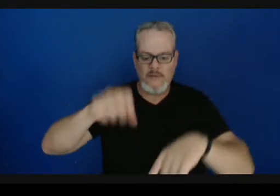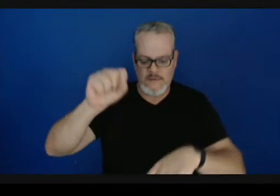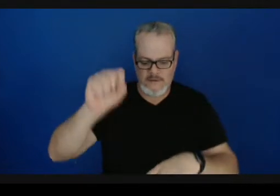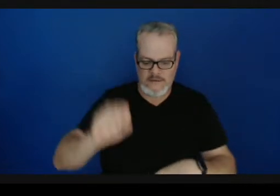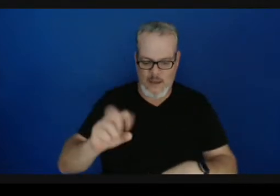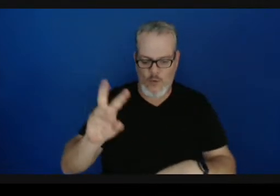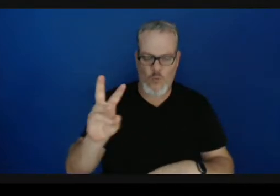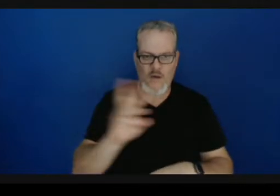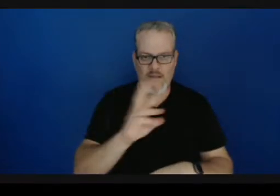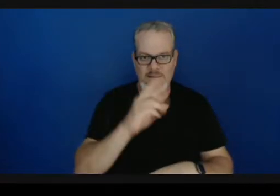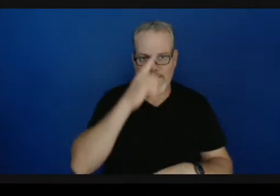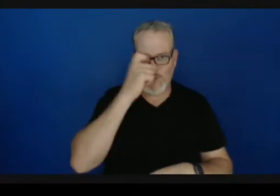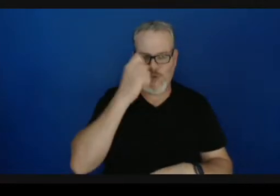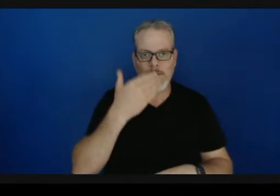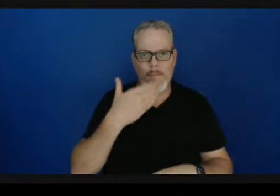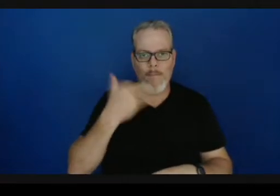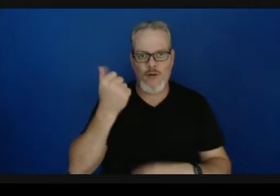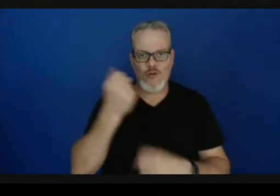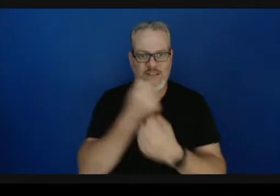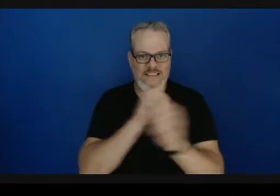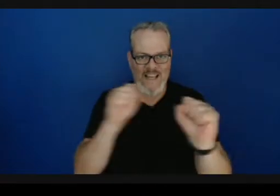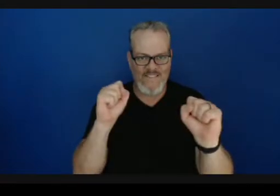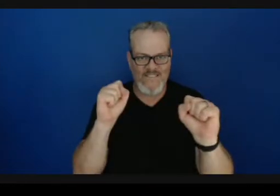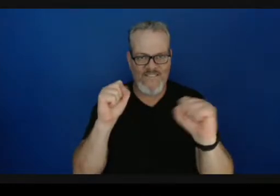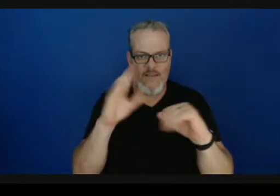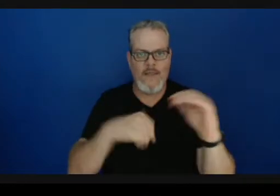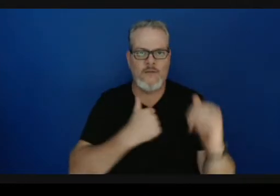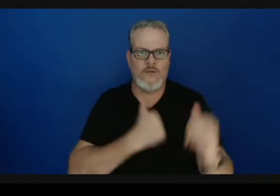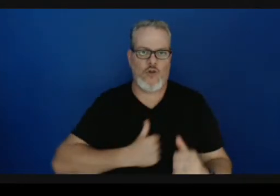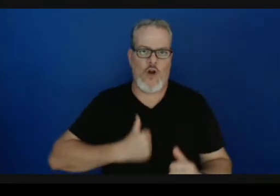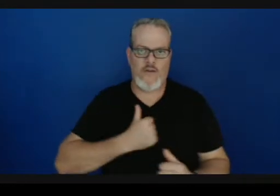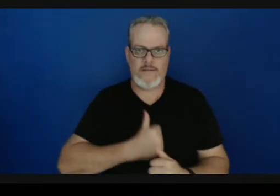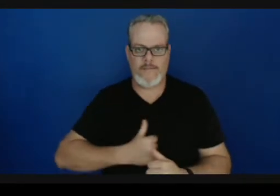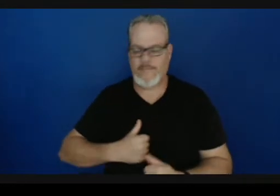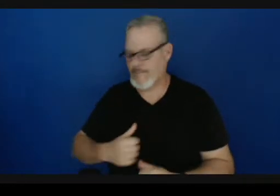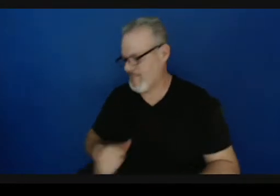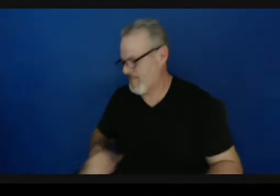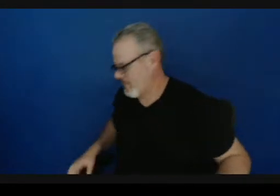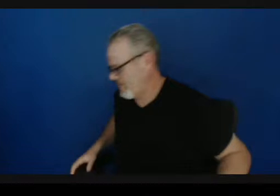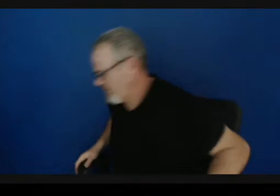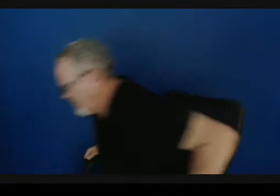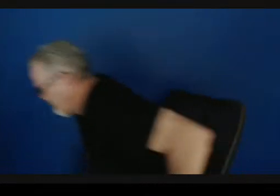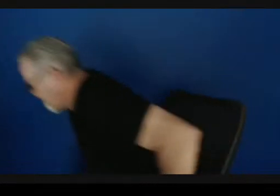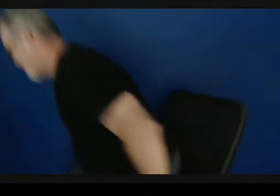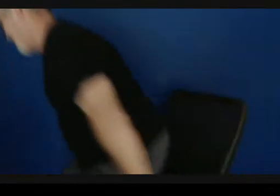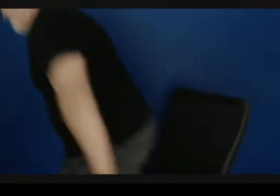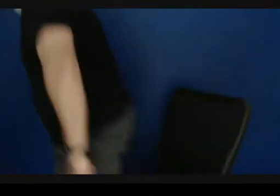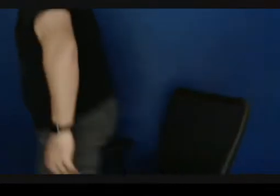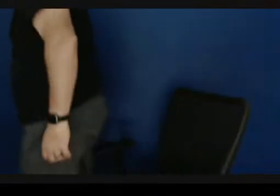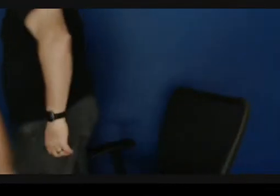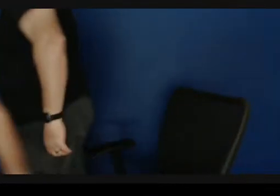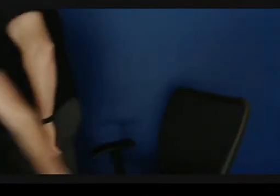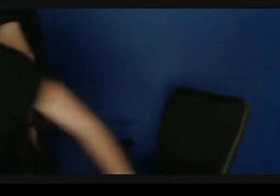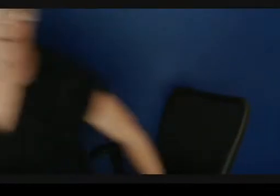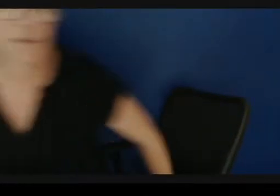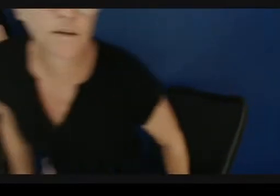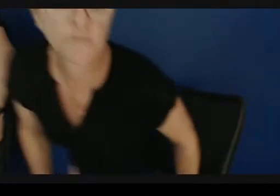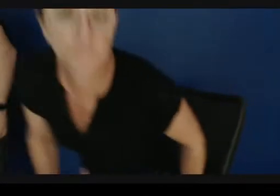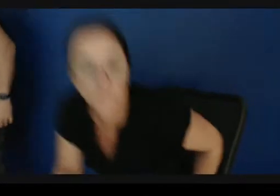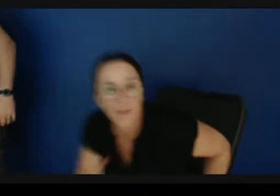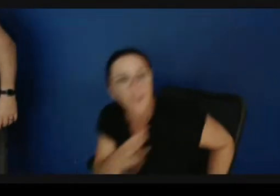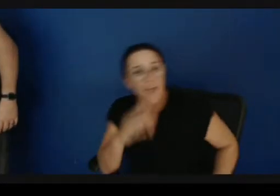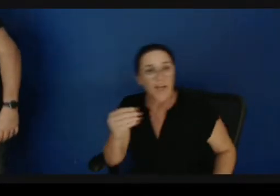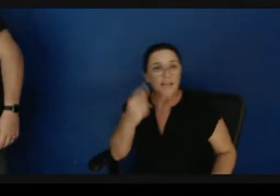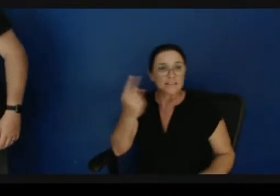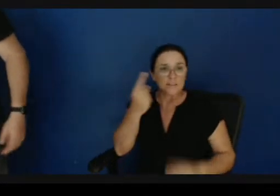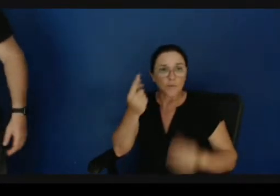safe than sorry. And you don't have enough time, and someone's going to die. And the road jams up. We see how even without an evacuation order, the road jams